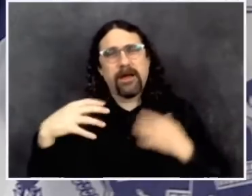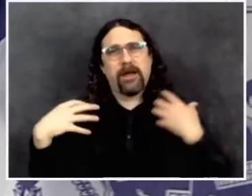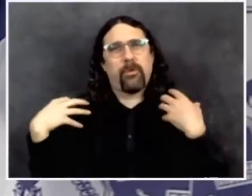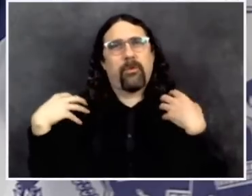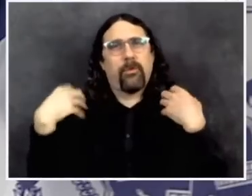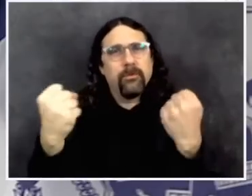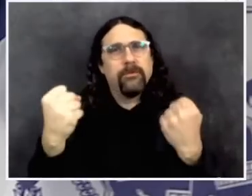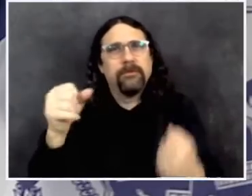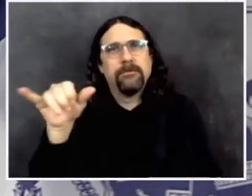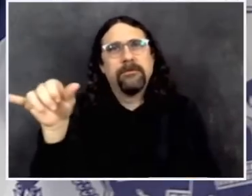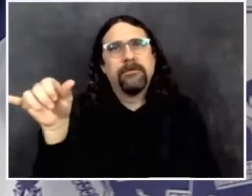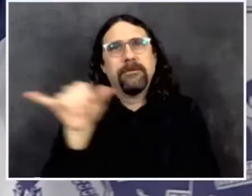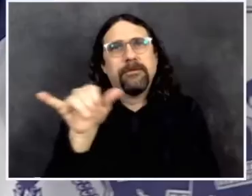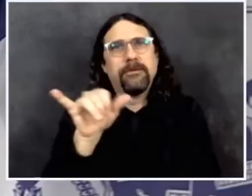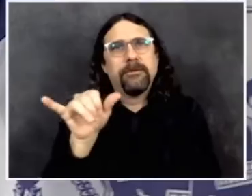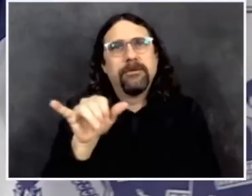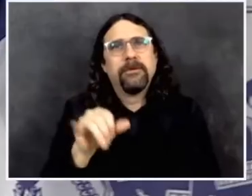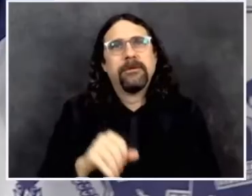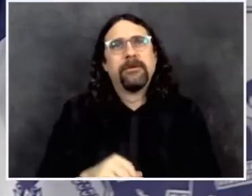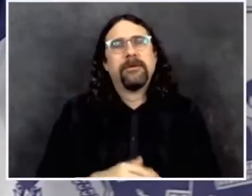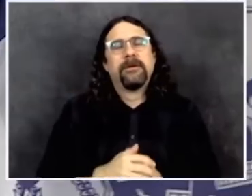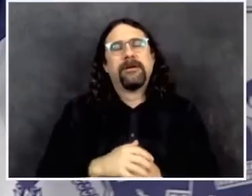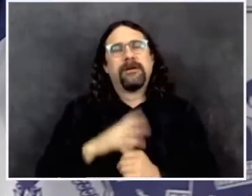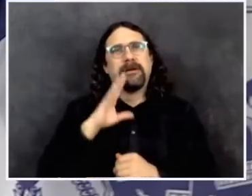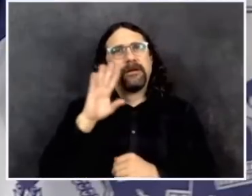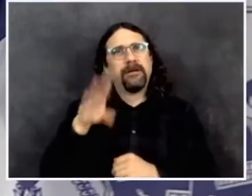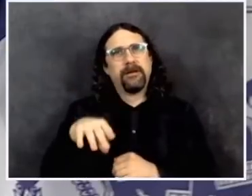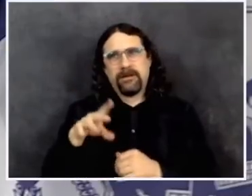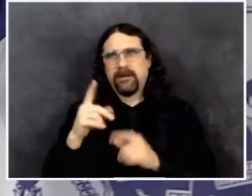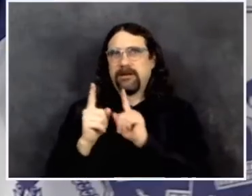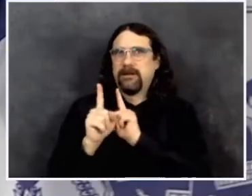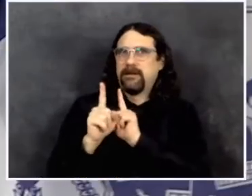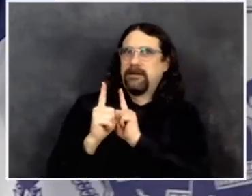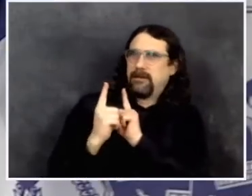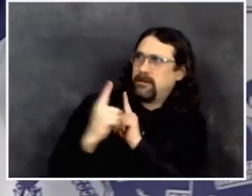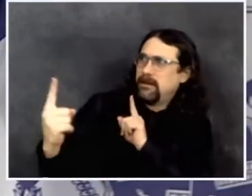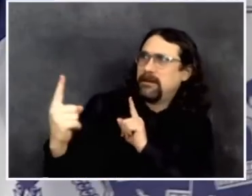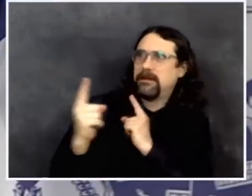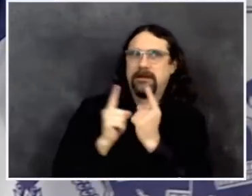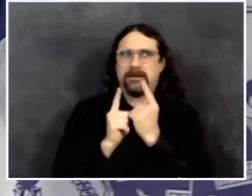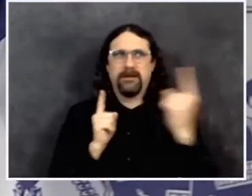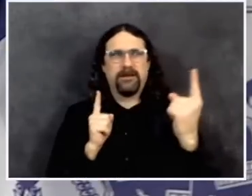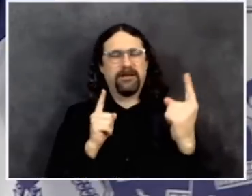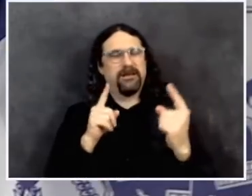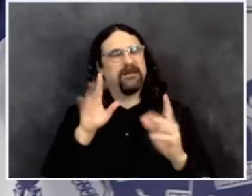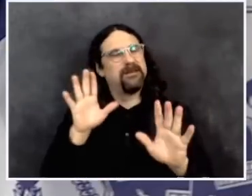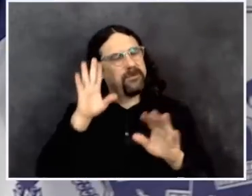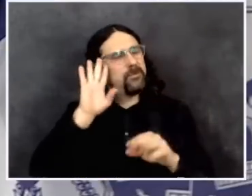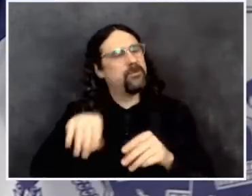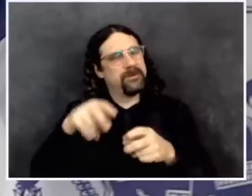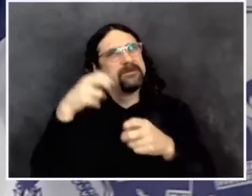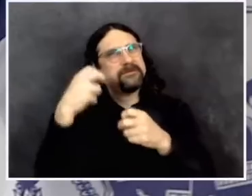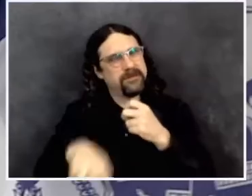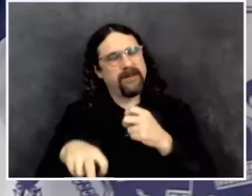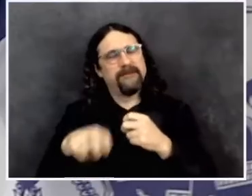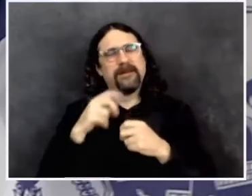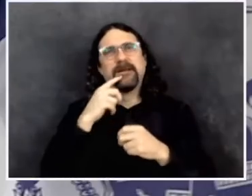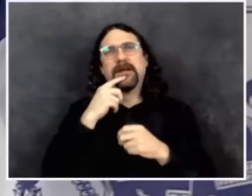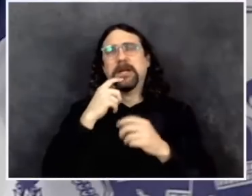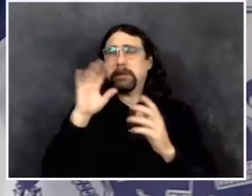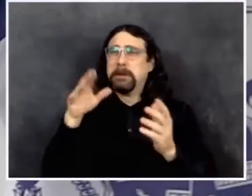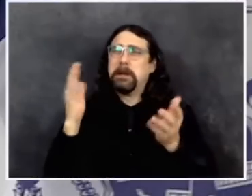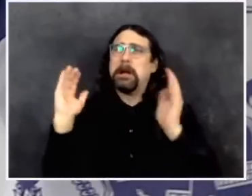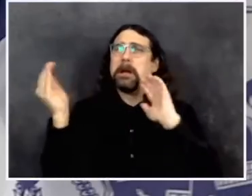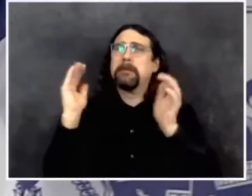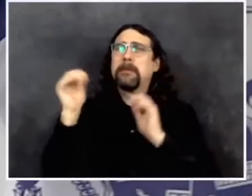shelter in place, and yet you've done it to a remarkable degree. And that is why we are beating back this disease. That's entirely why. I